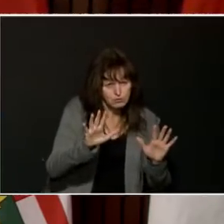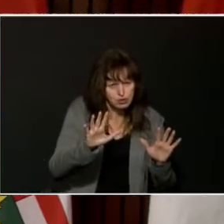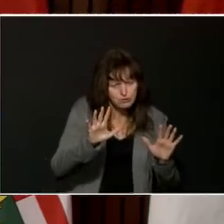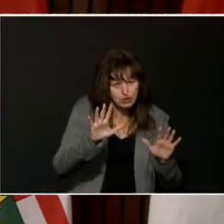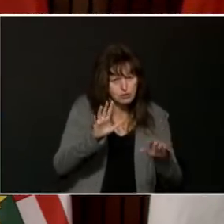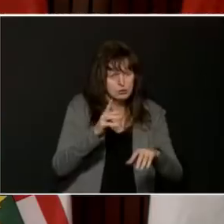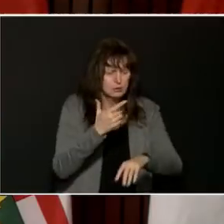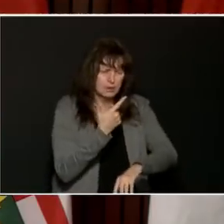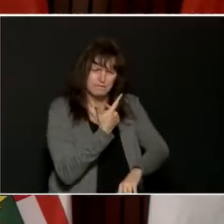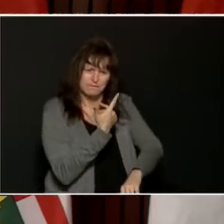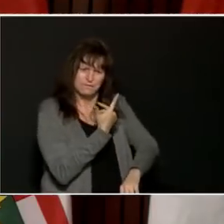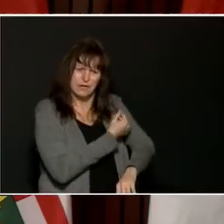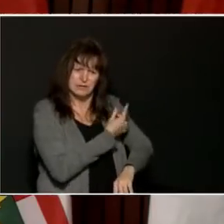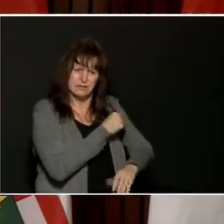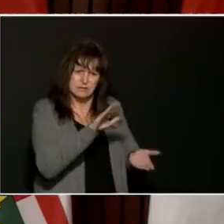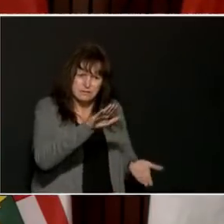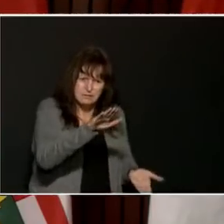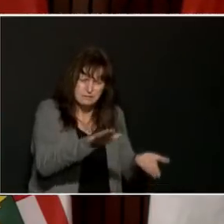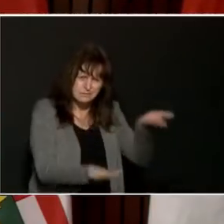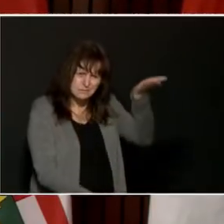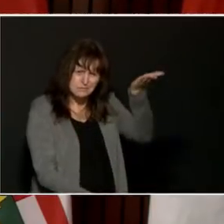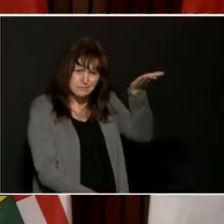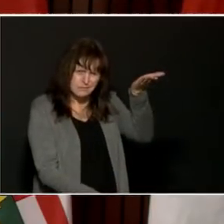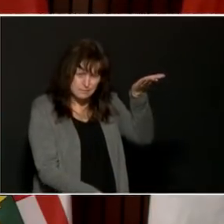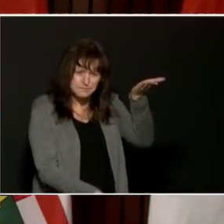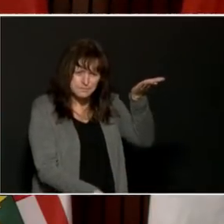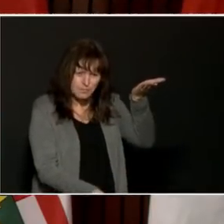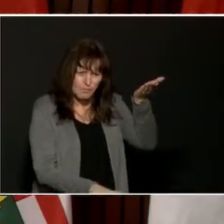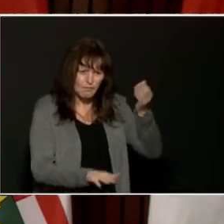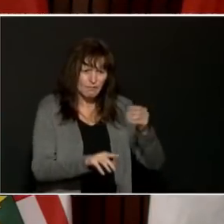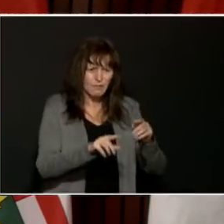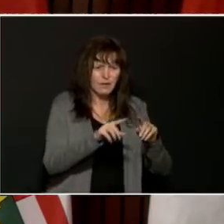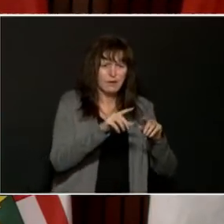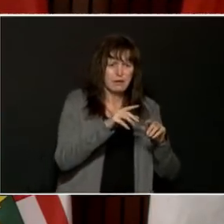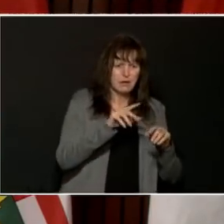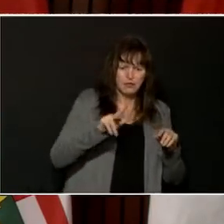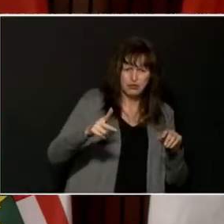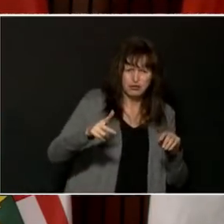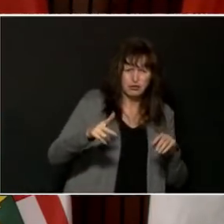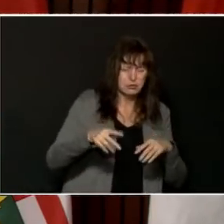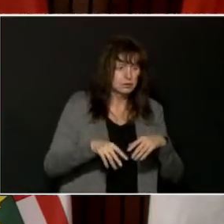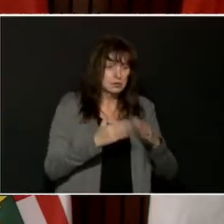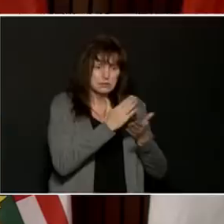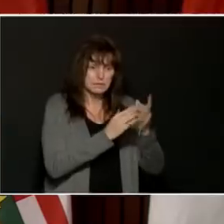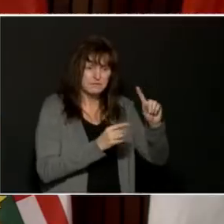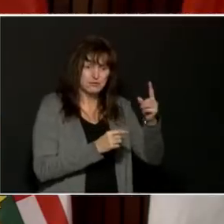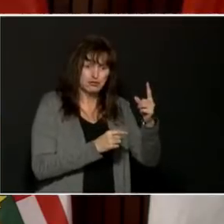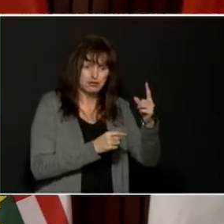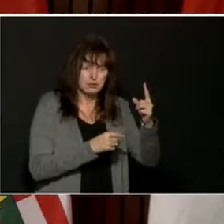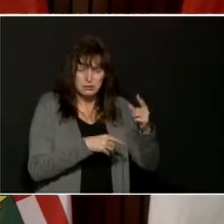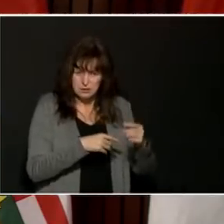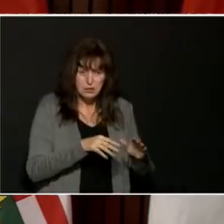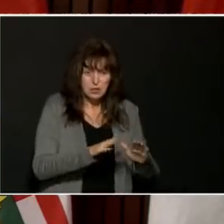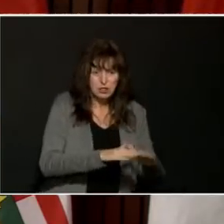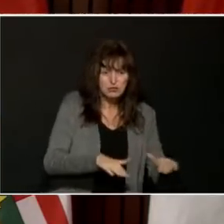boosters and to children, and even first vaccines, up to about a total of 250,000 to 350,000